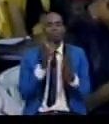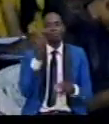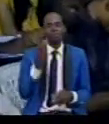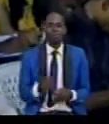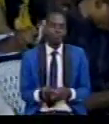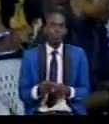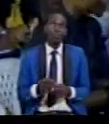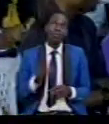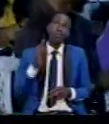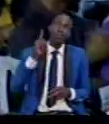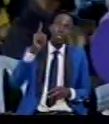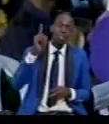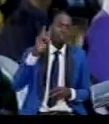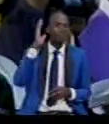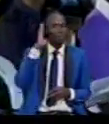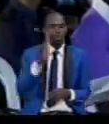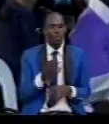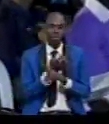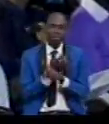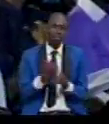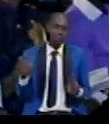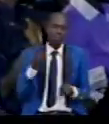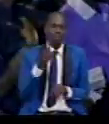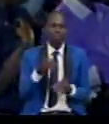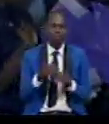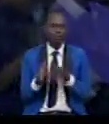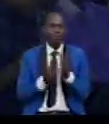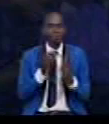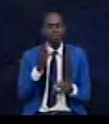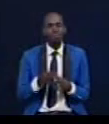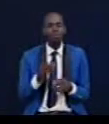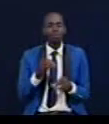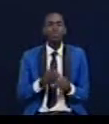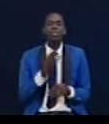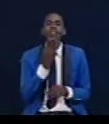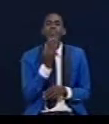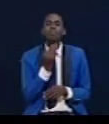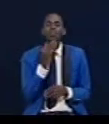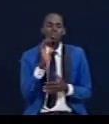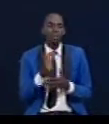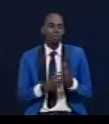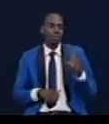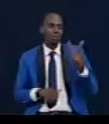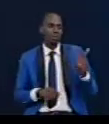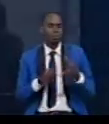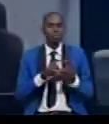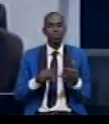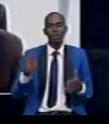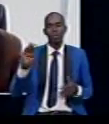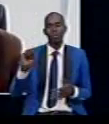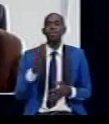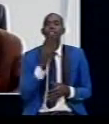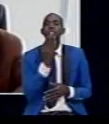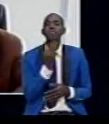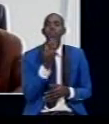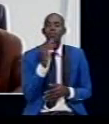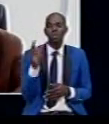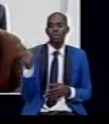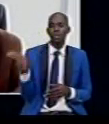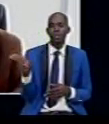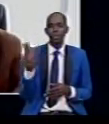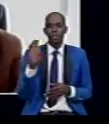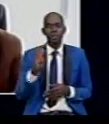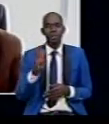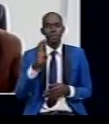will deliver you. In Hebrews chapter 2, reading from verse 14, Hebrews chapter